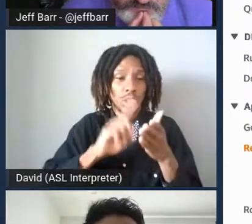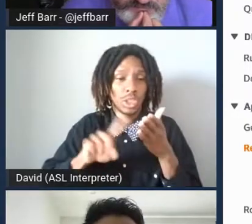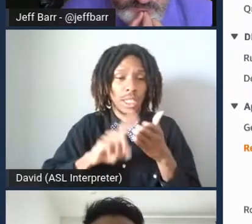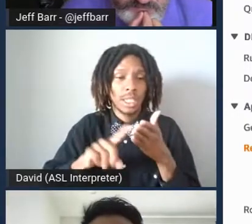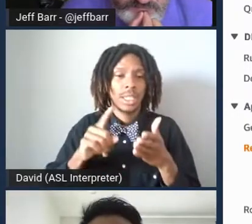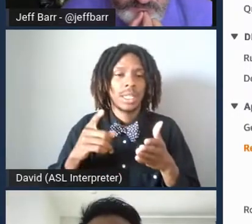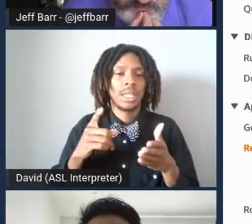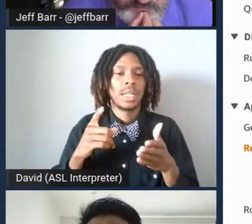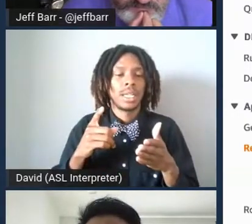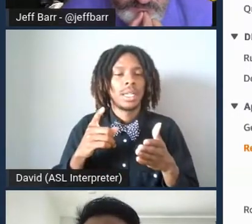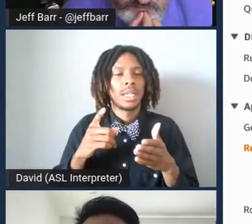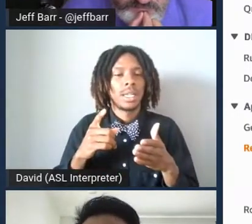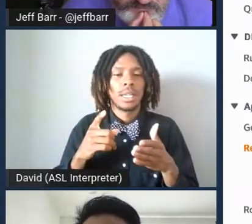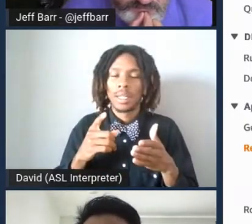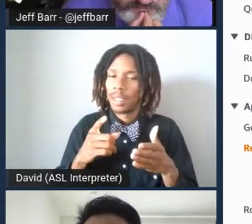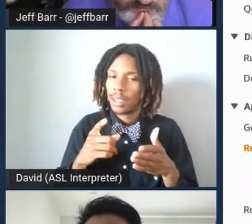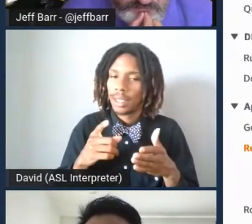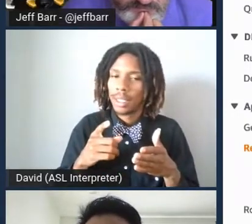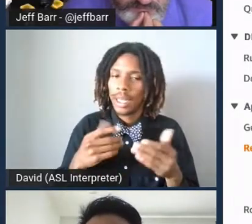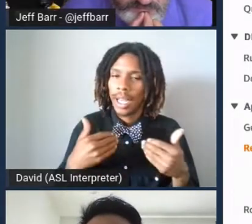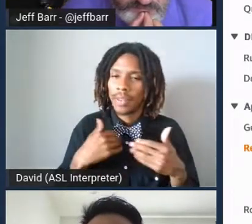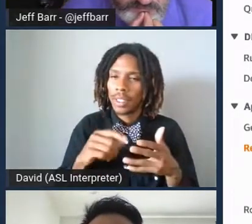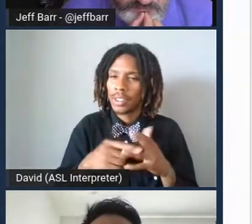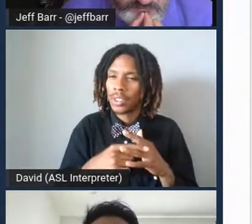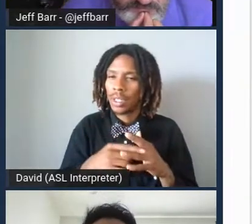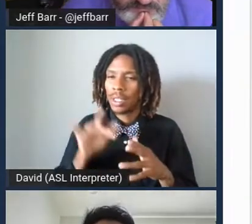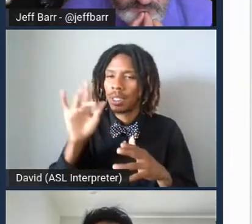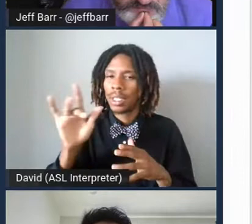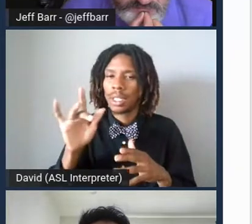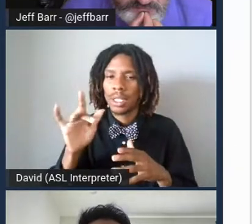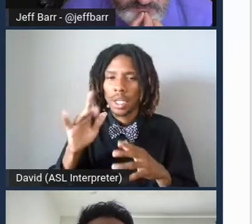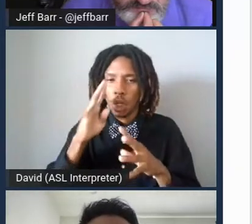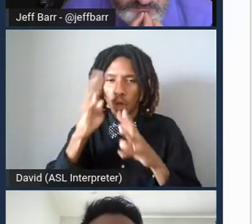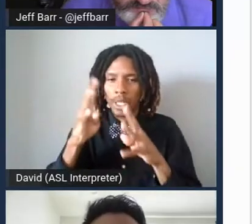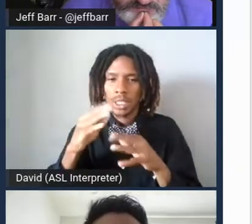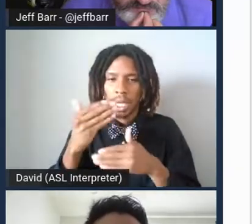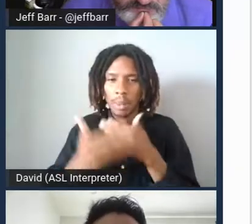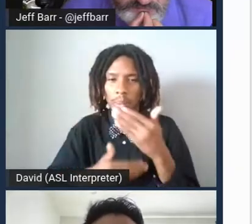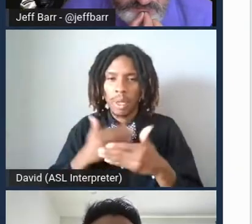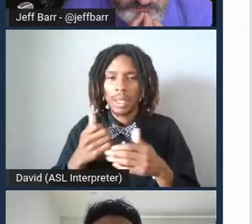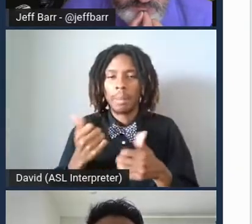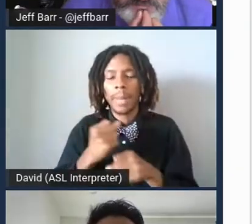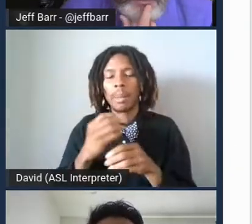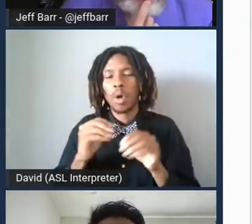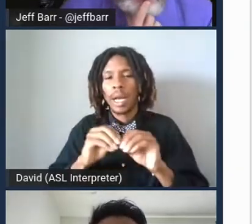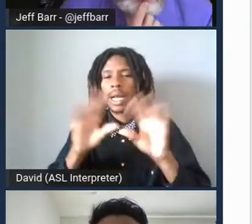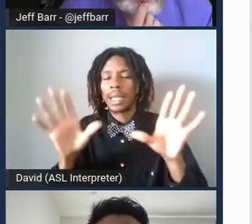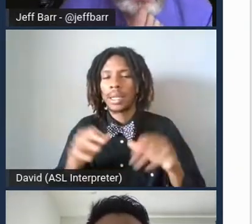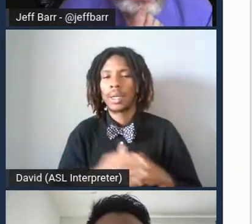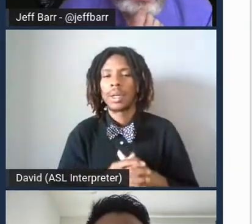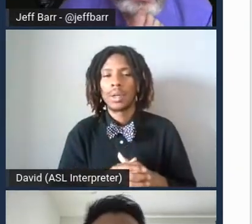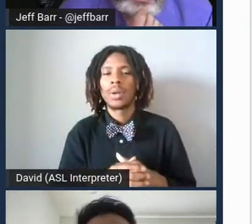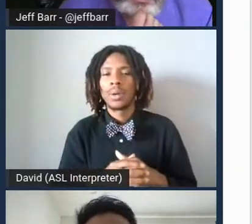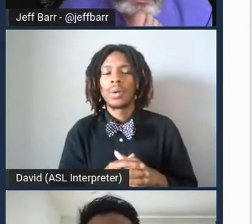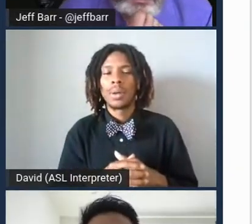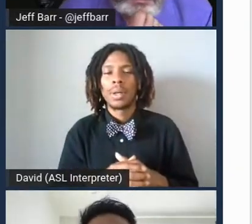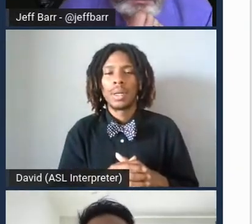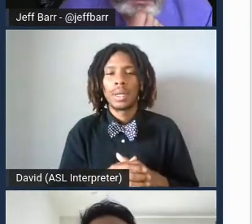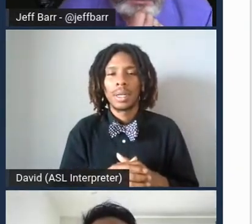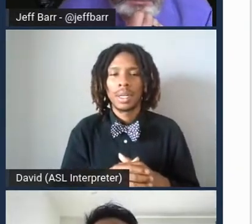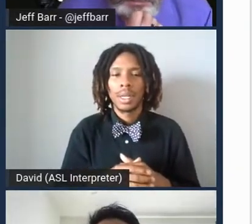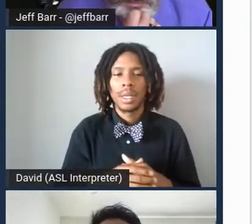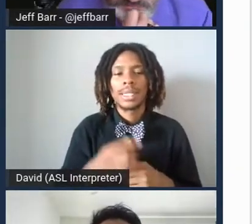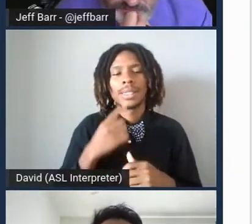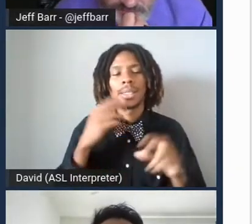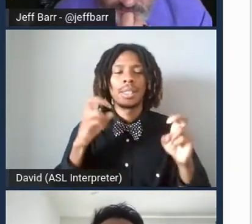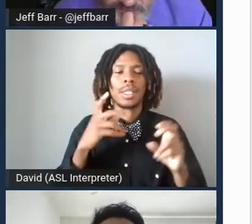start, I'll probably go through the creation process here and make it a little bit clearer. So let's say you want to